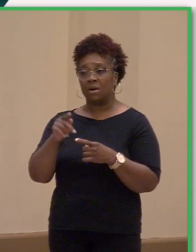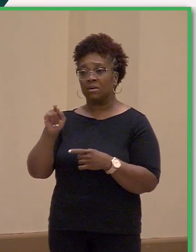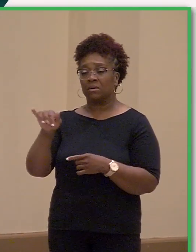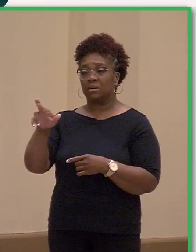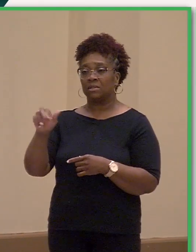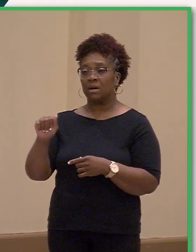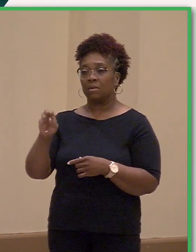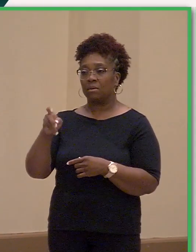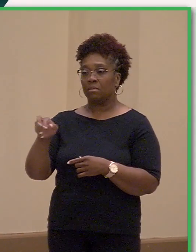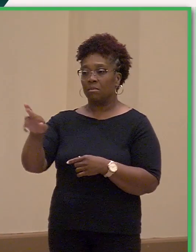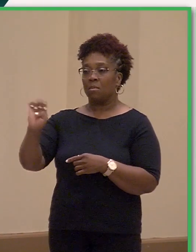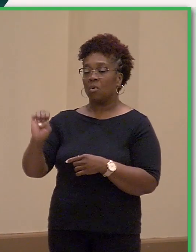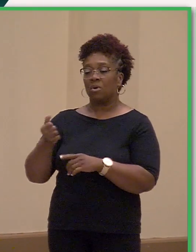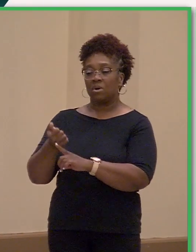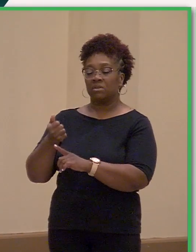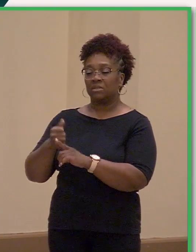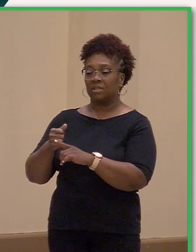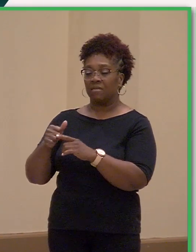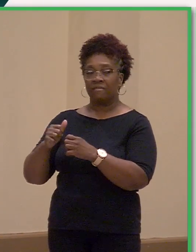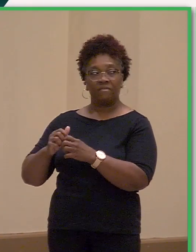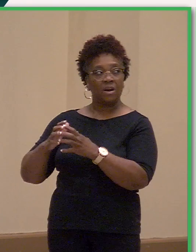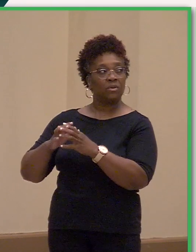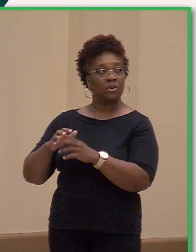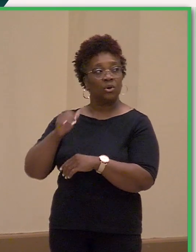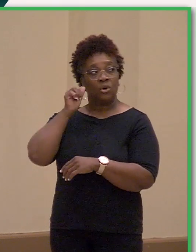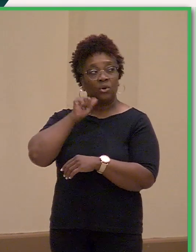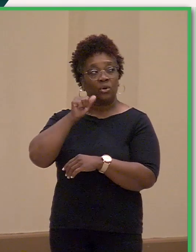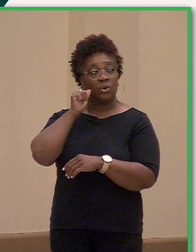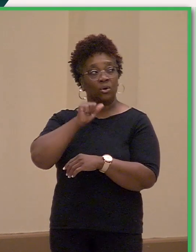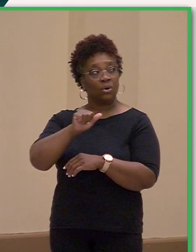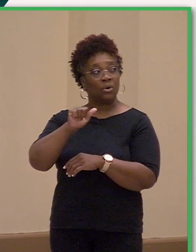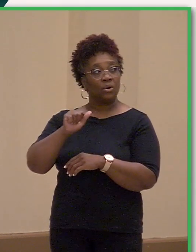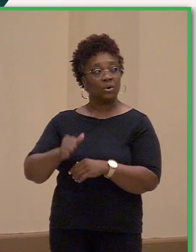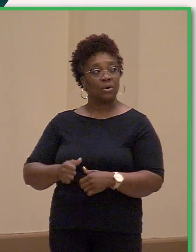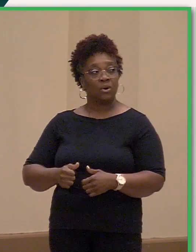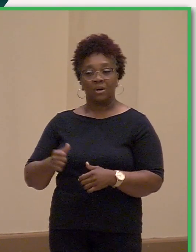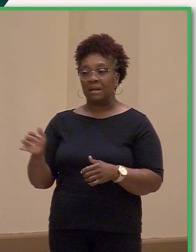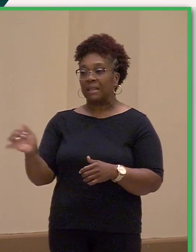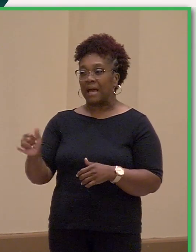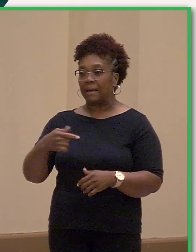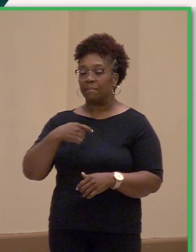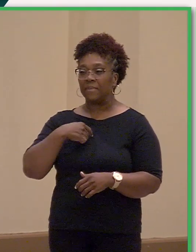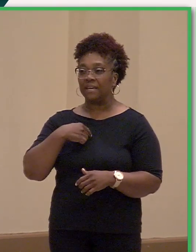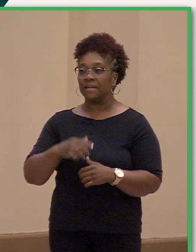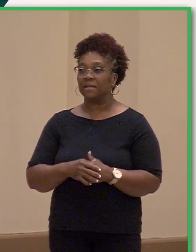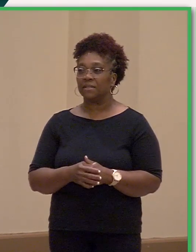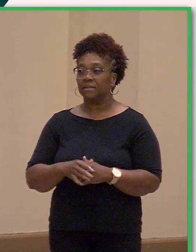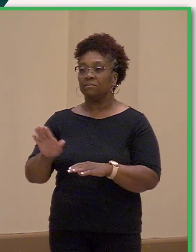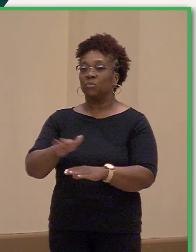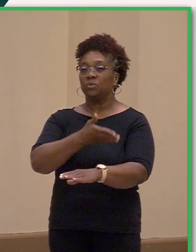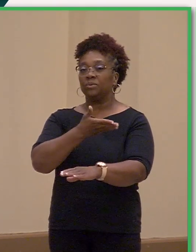the founder of A Girl Like Me. It's a Detroit-based. Here, you can turn the